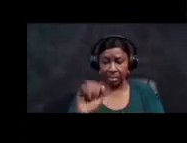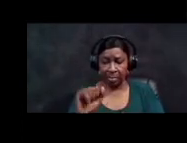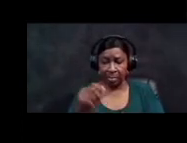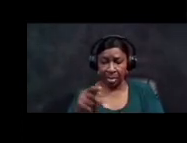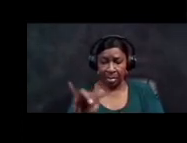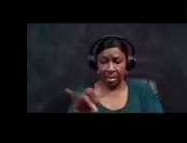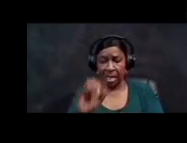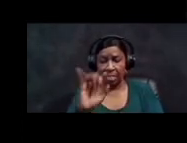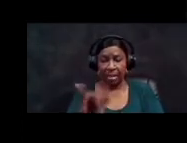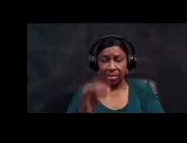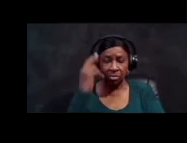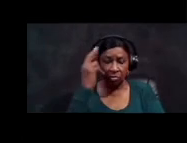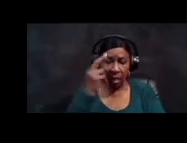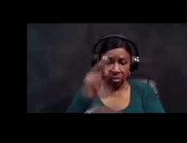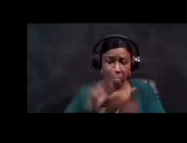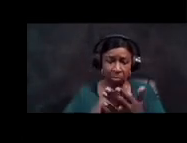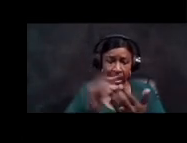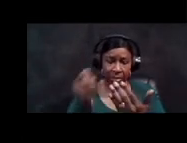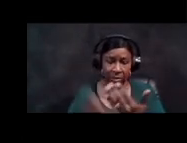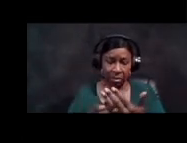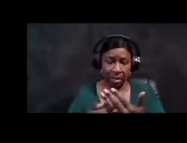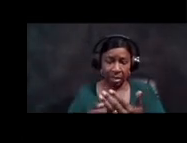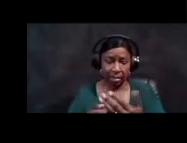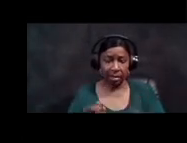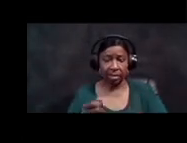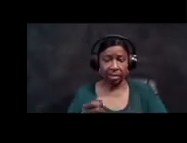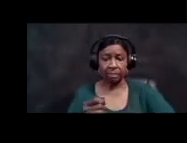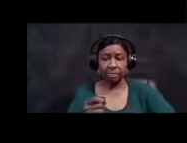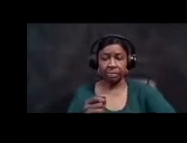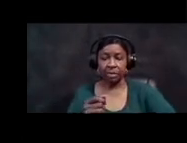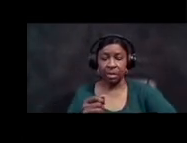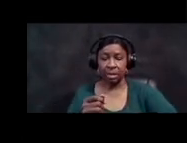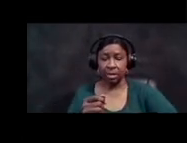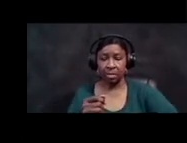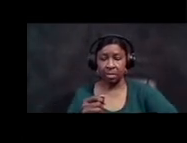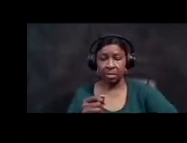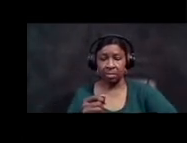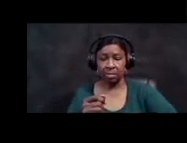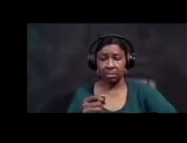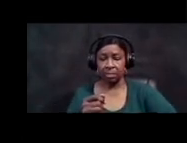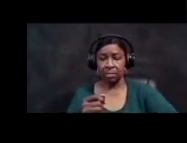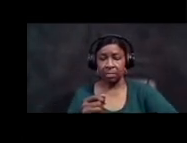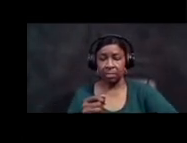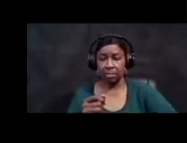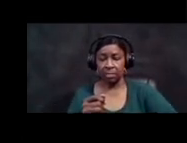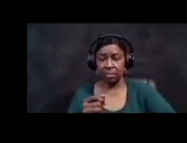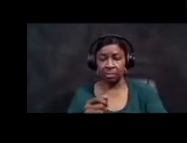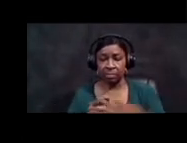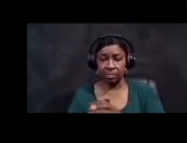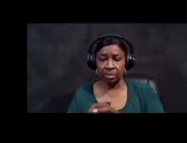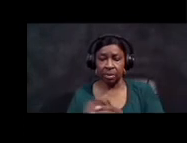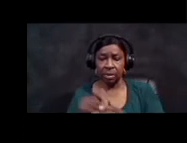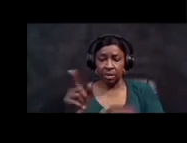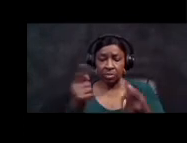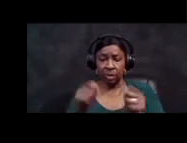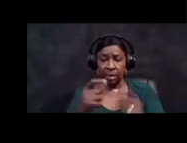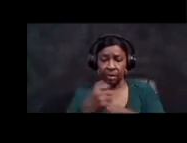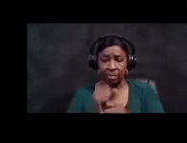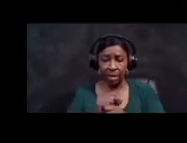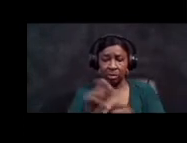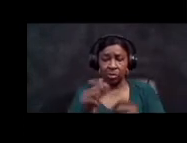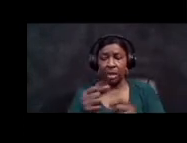rational project, to underscore the claims that she was making to expand the